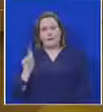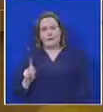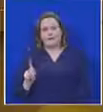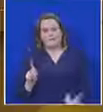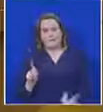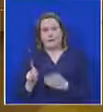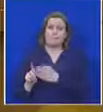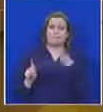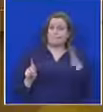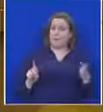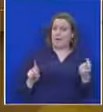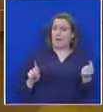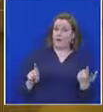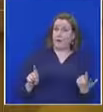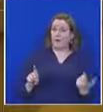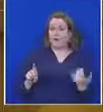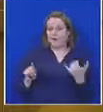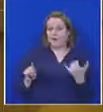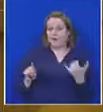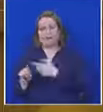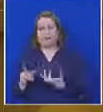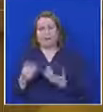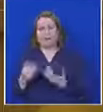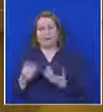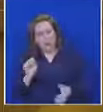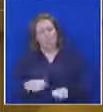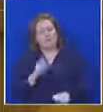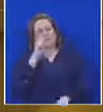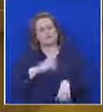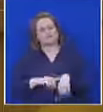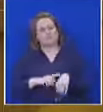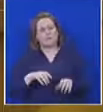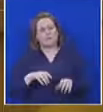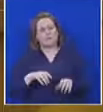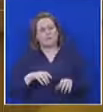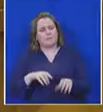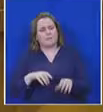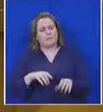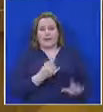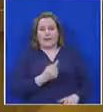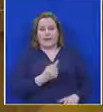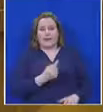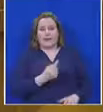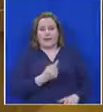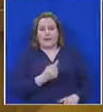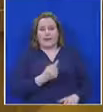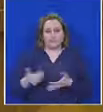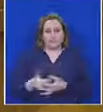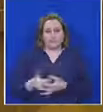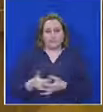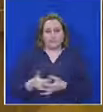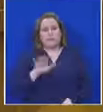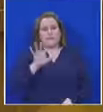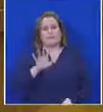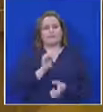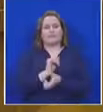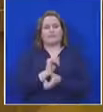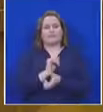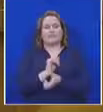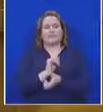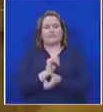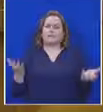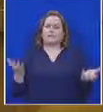Why can't we do that with the head of a Chapter 9 institution to say that we're doing it for the first time as the fifth democratic parliament?